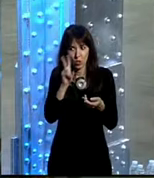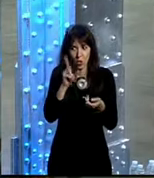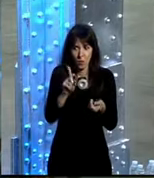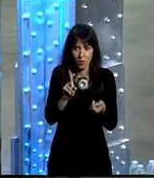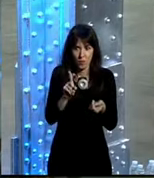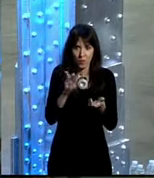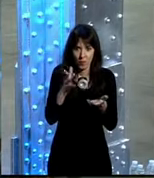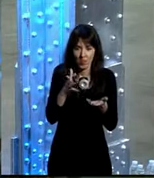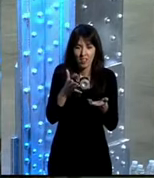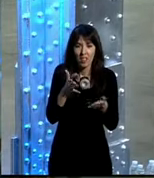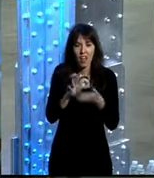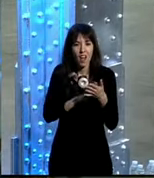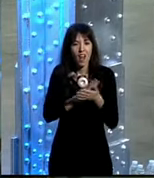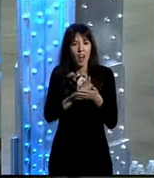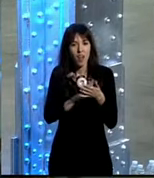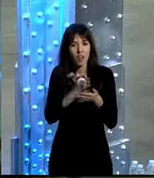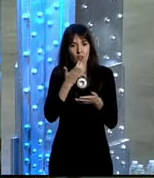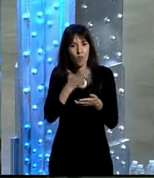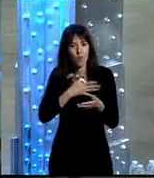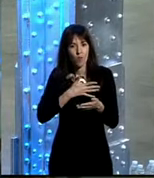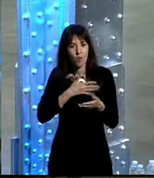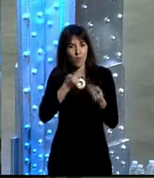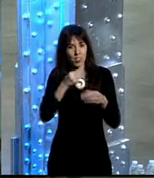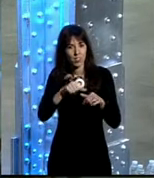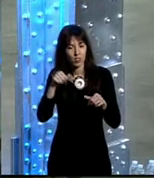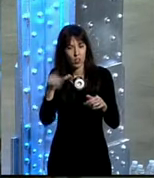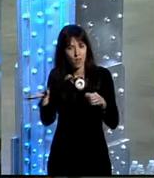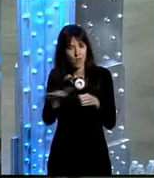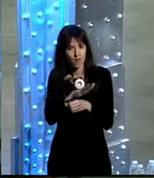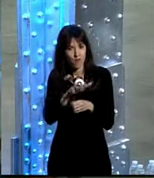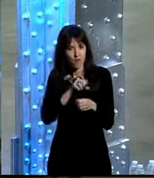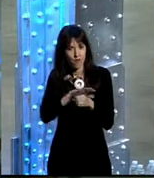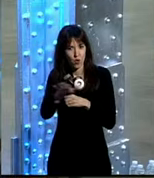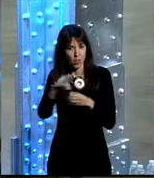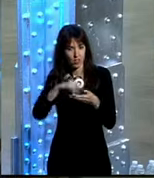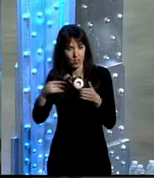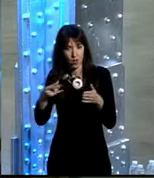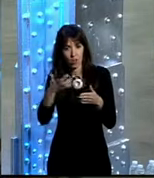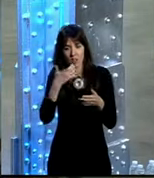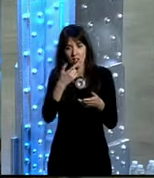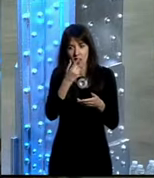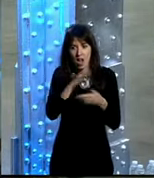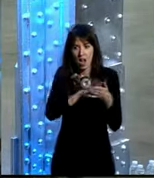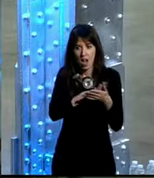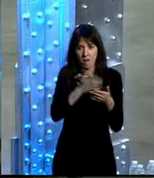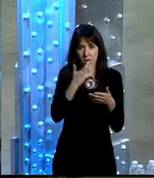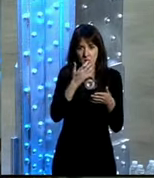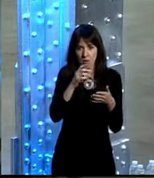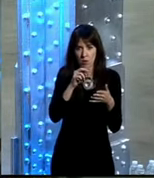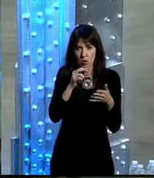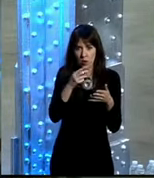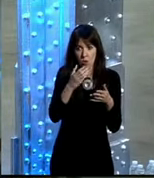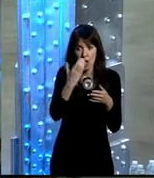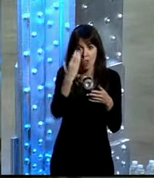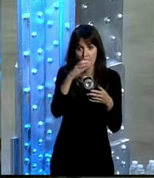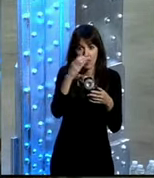I really like saying. But we talk about how stories are influencing technology. Some people talk